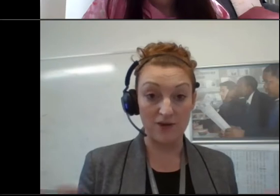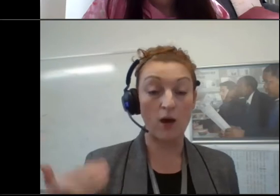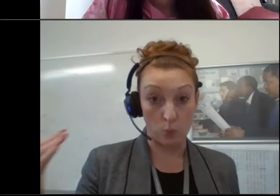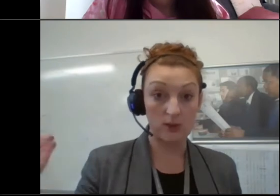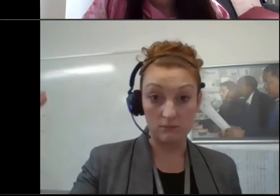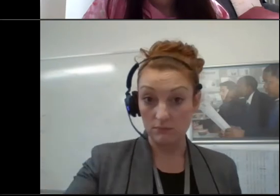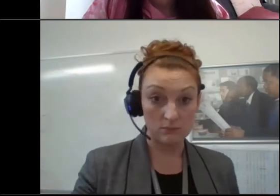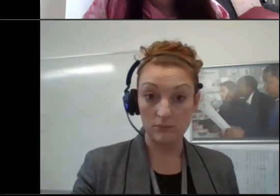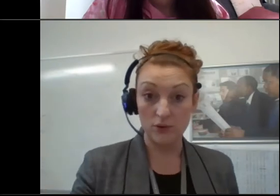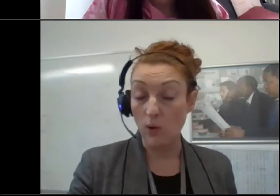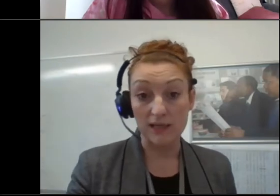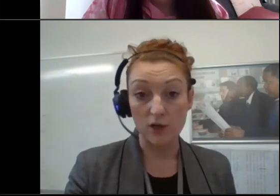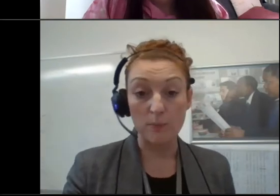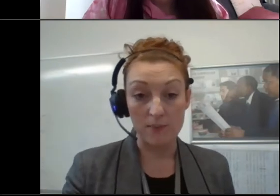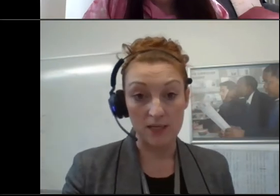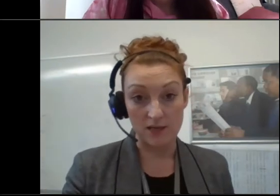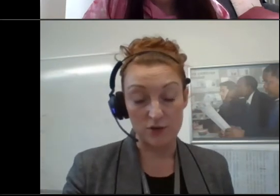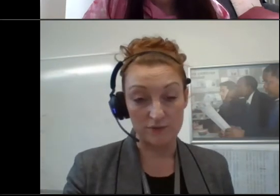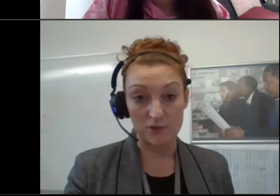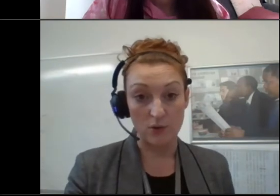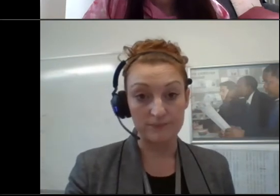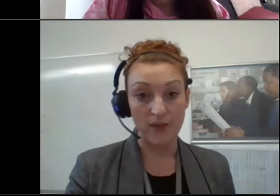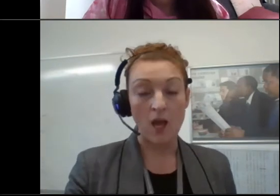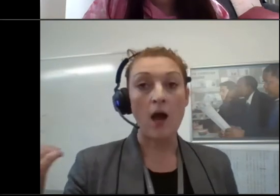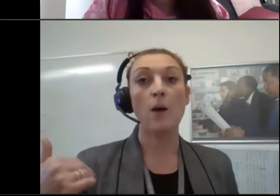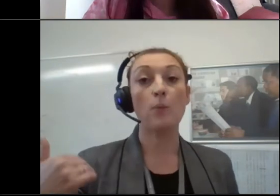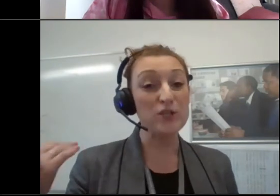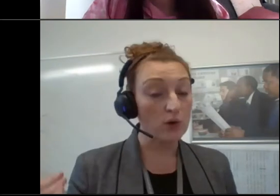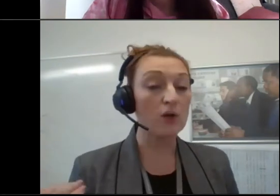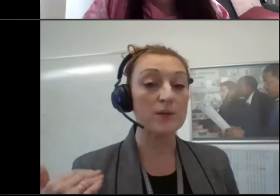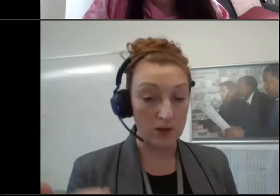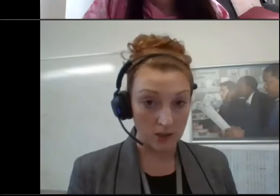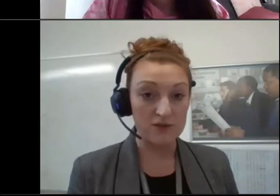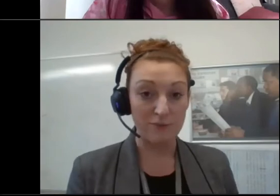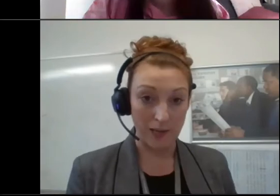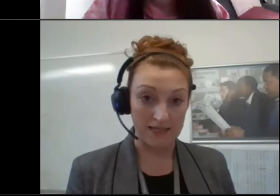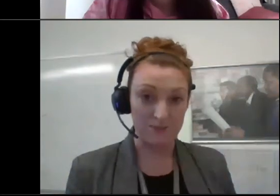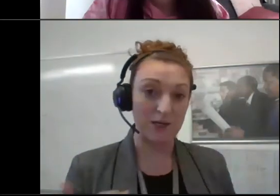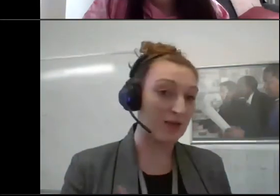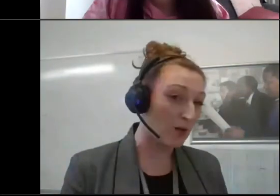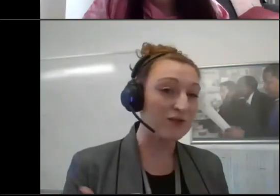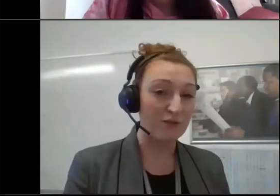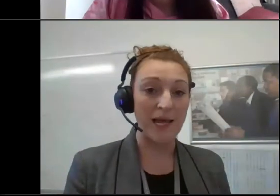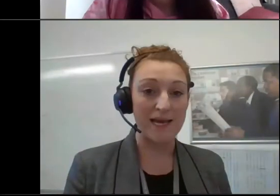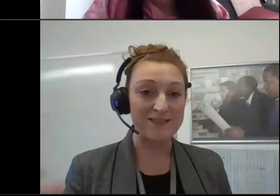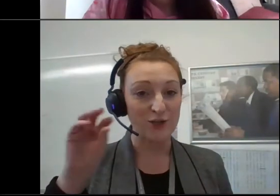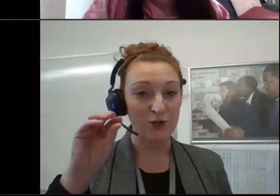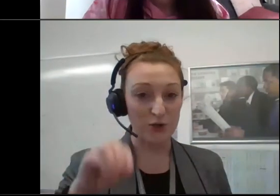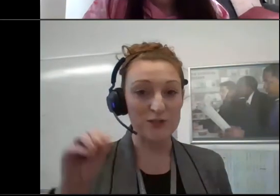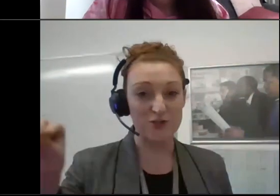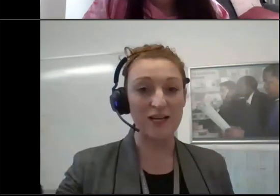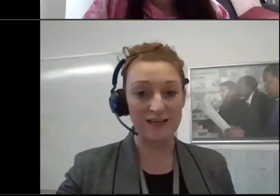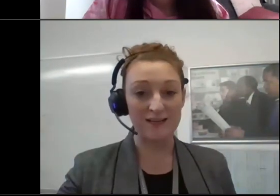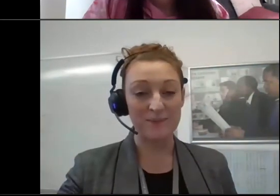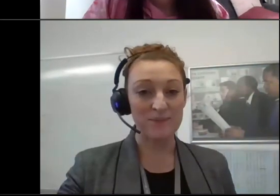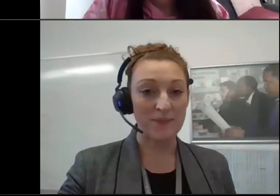for this sort of behavior could well include permanent exclusion from school. We talk a lot about loss of place, because loss of